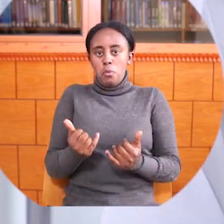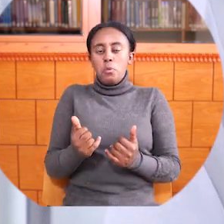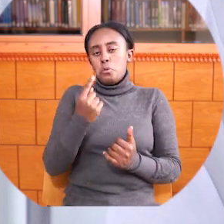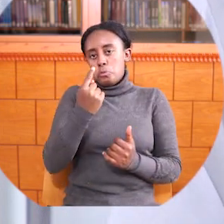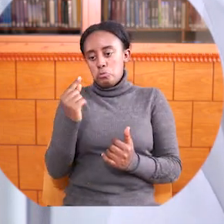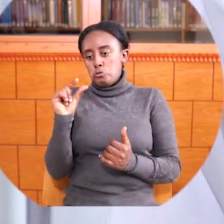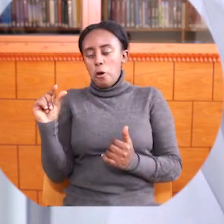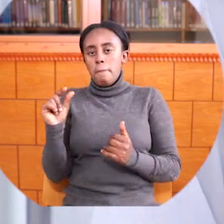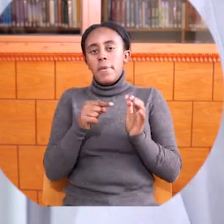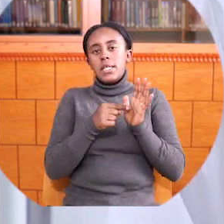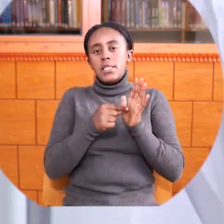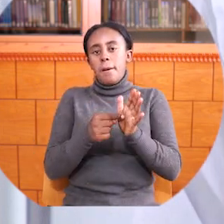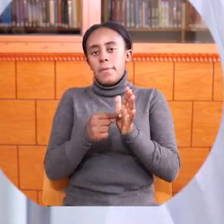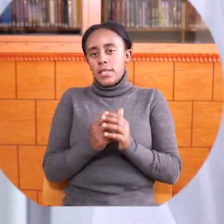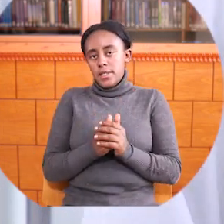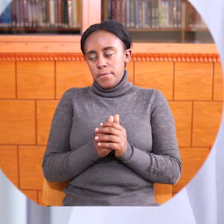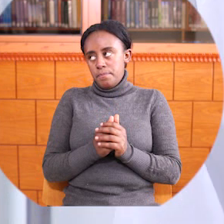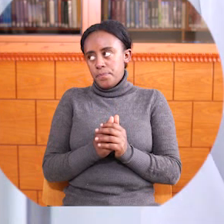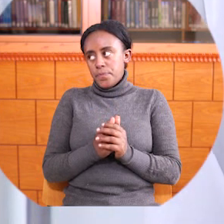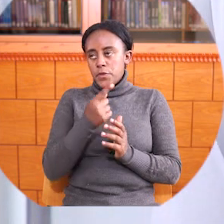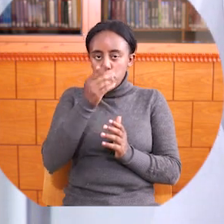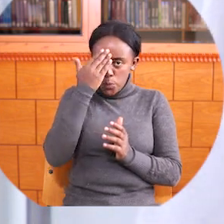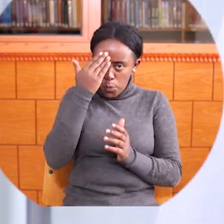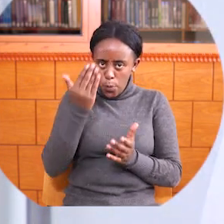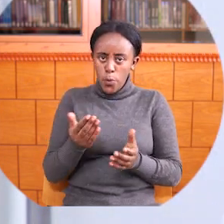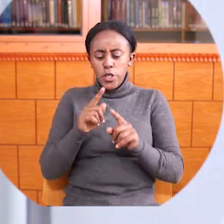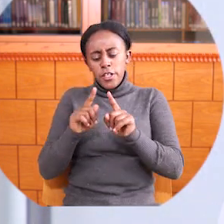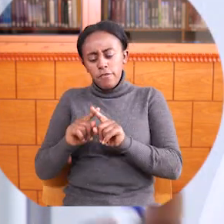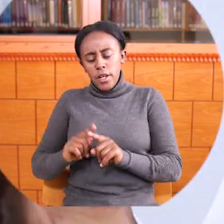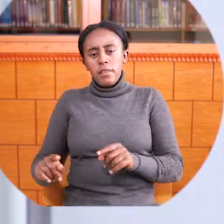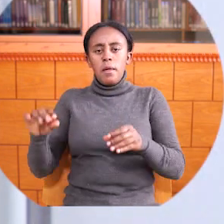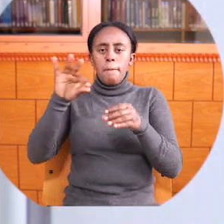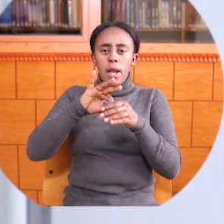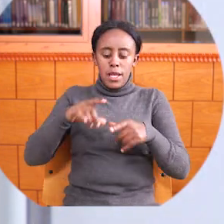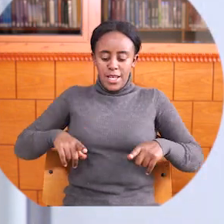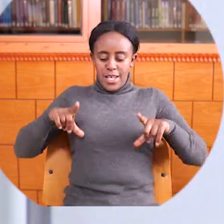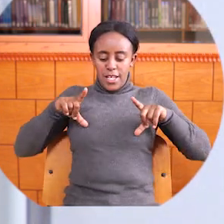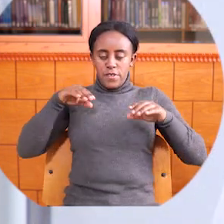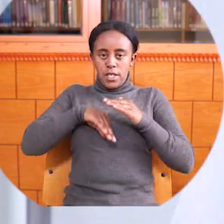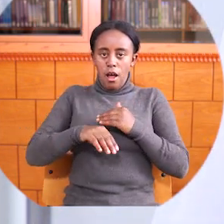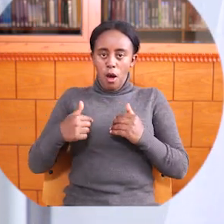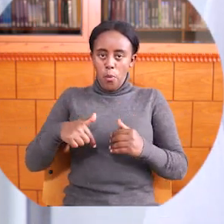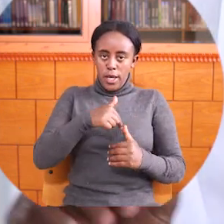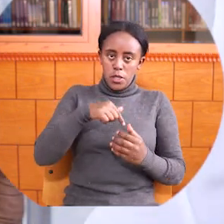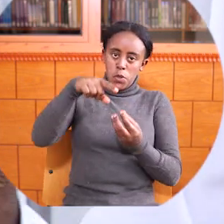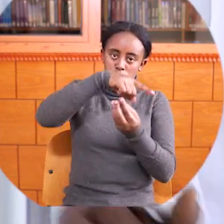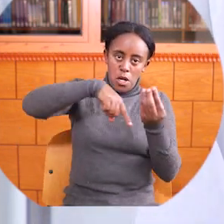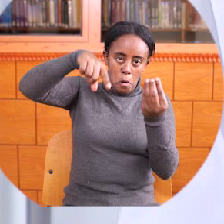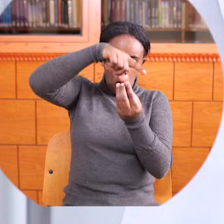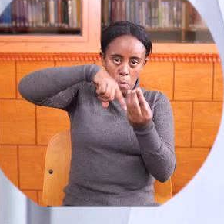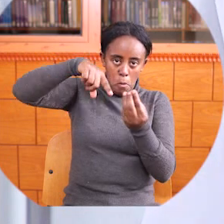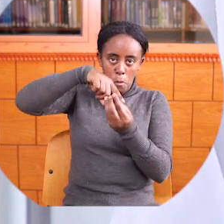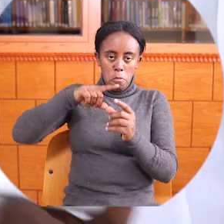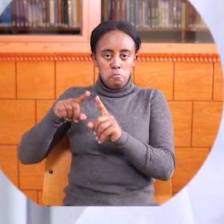of flowering plants. You know, different plants lives in our surrounding like